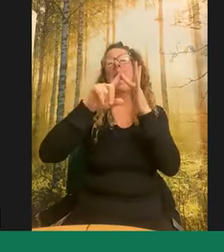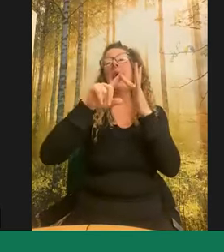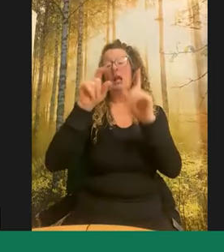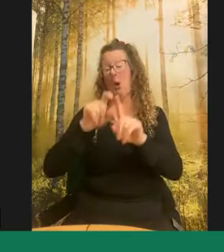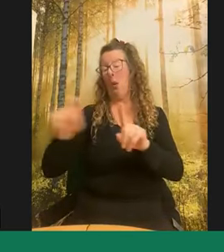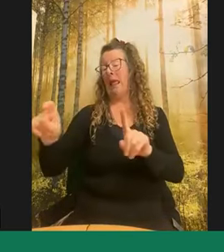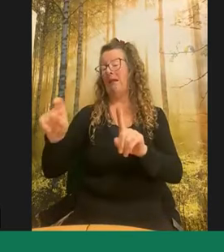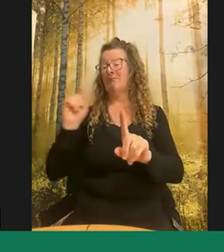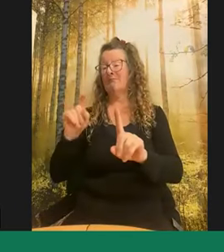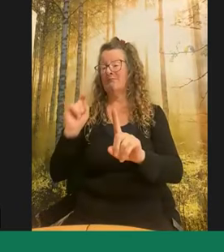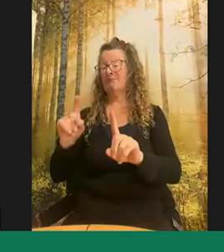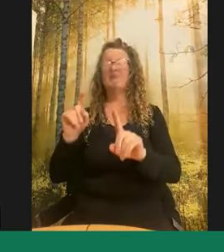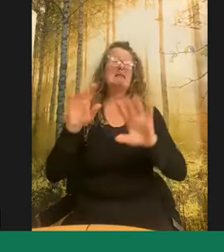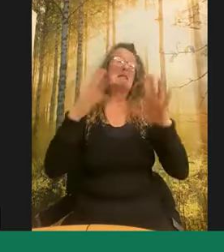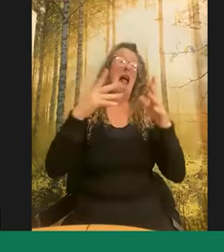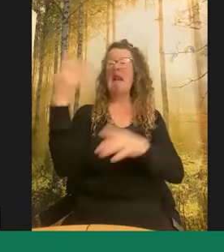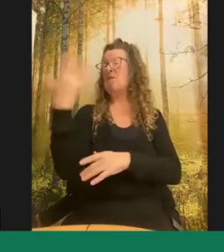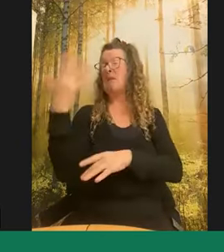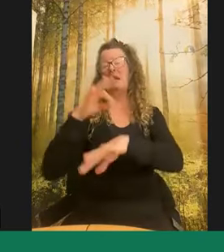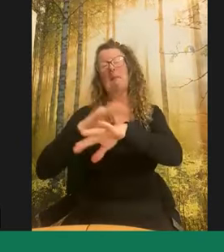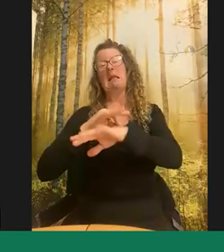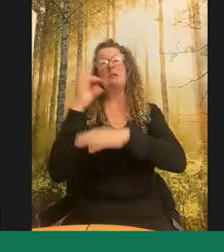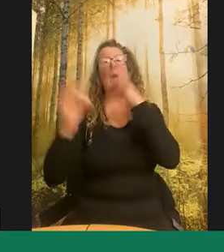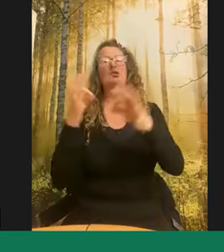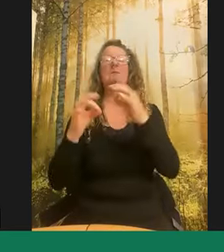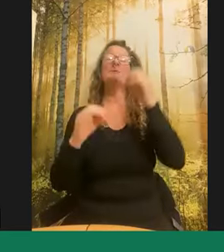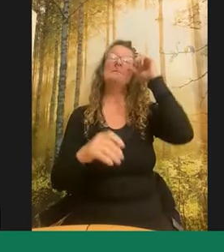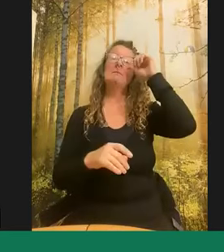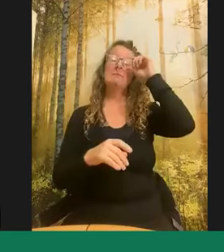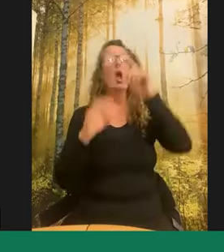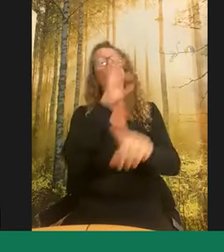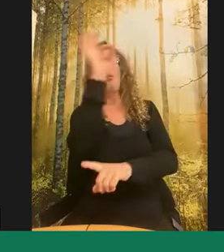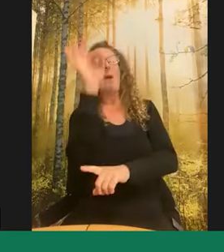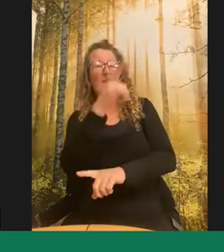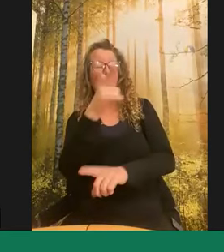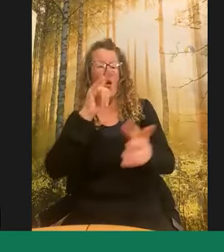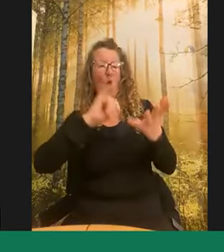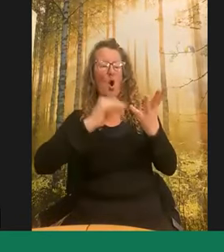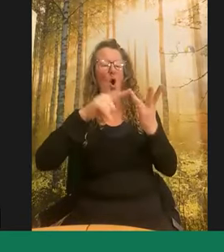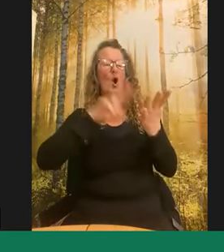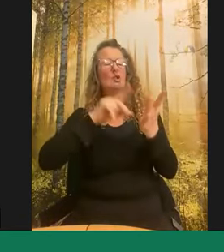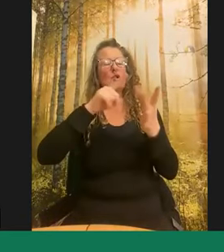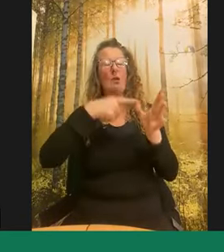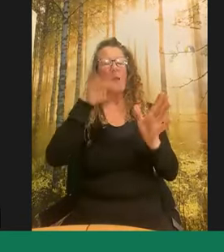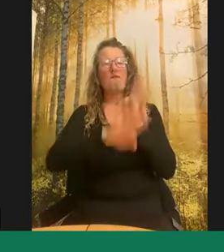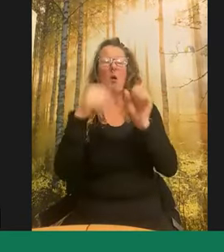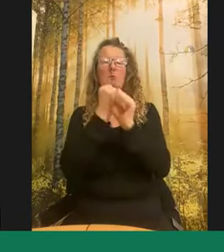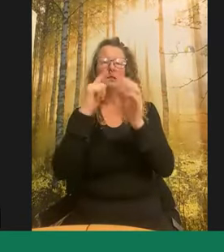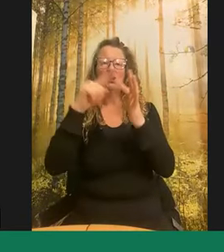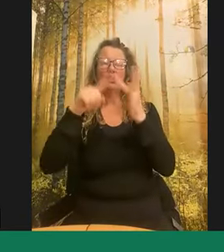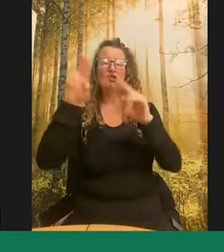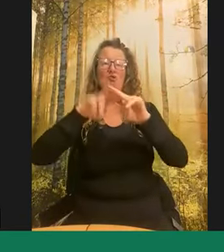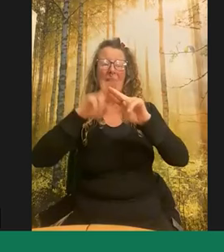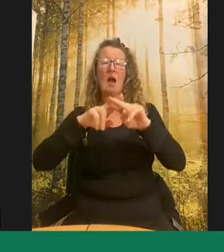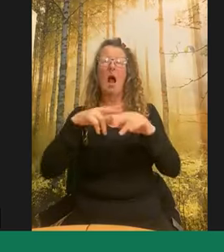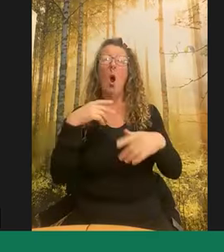to 15 minutes worth of questions. So this one's for Sonia, it's for Jeff. He said, your digital work is